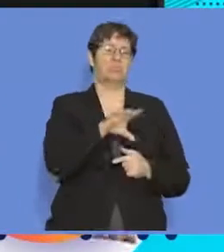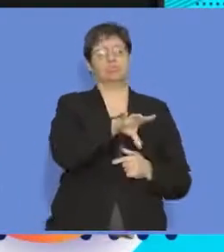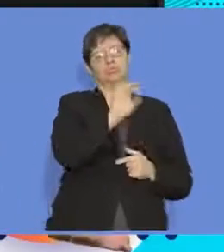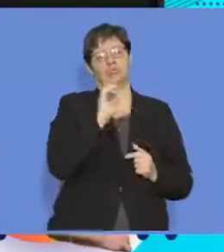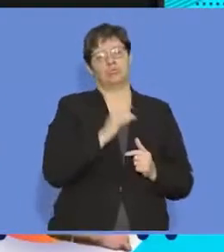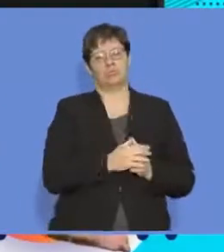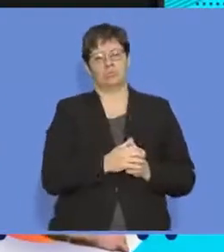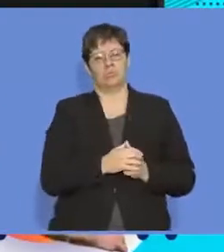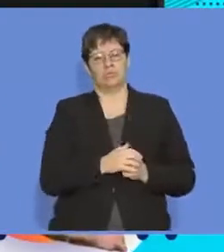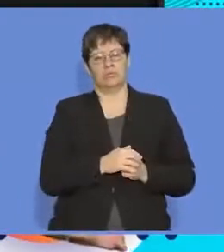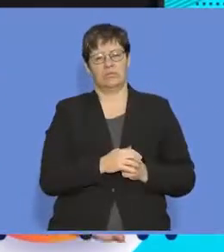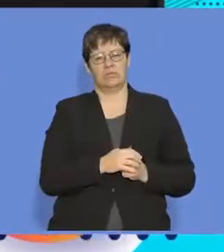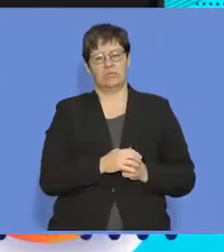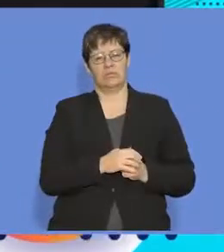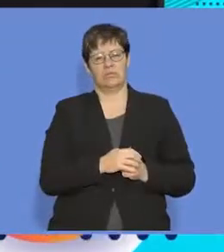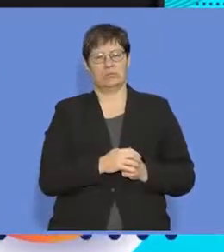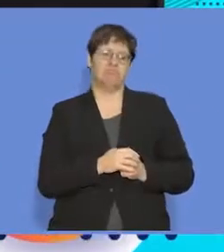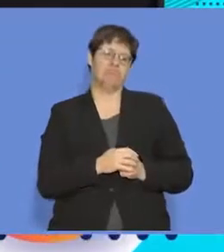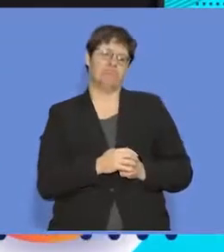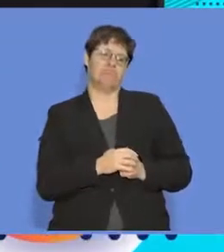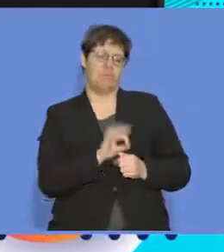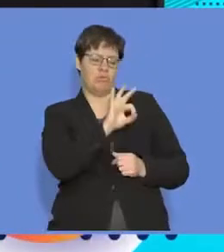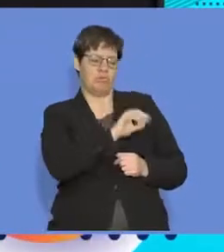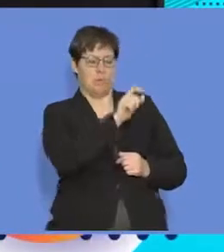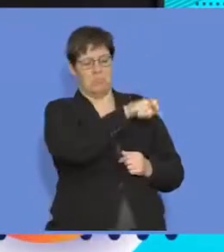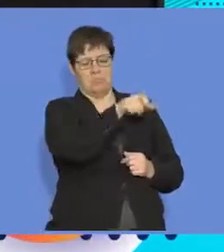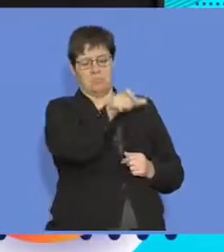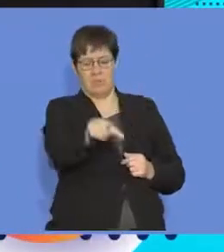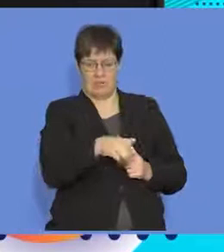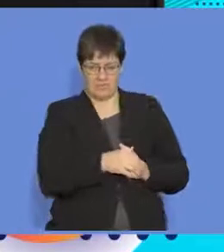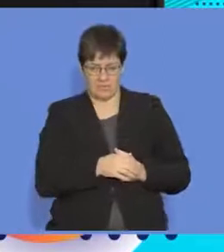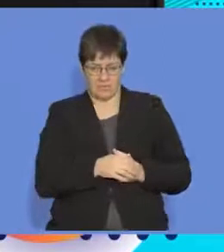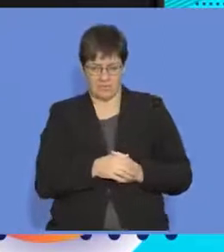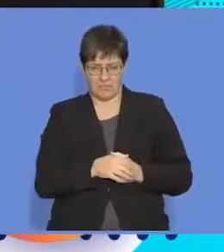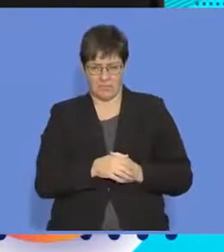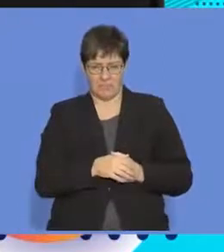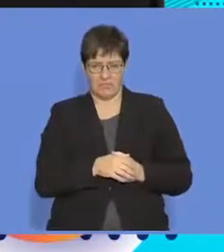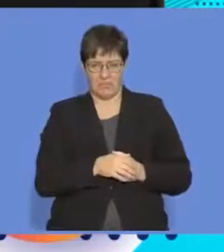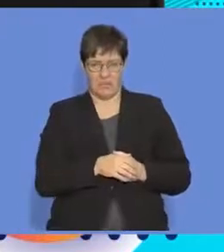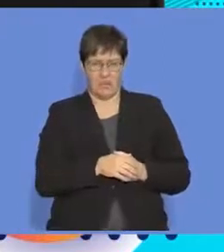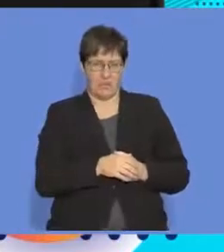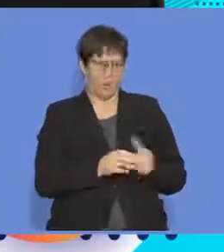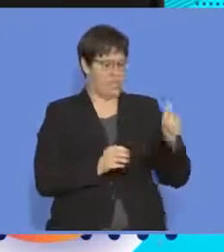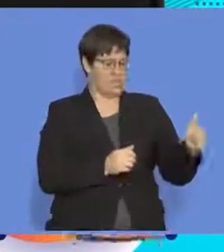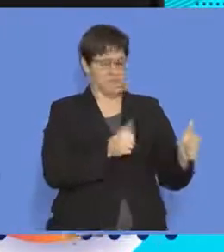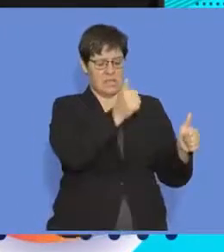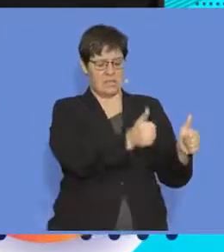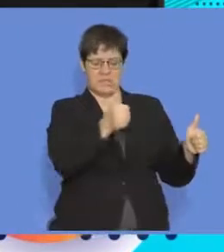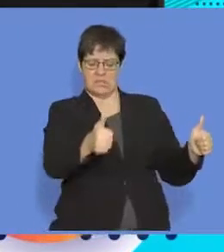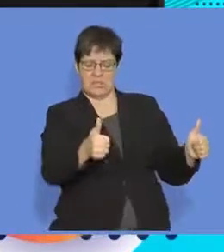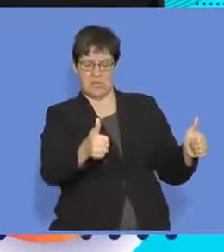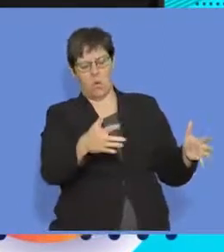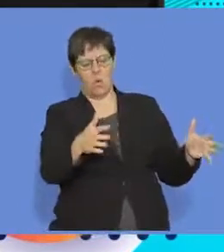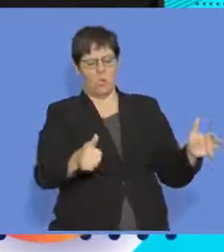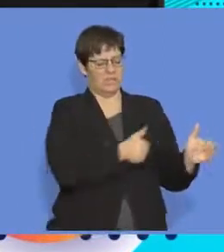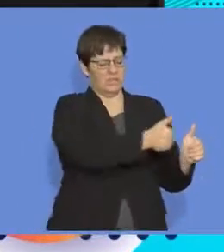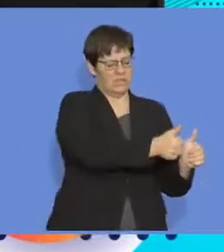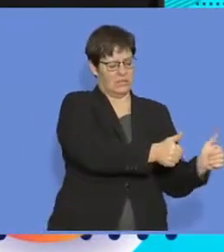chairs and I have 3 people and I have to arrange how they sit. That's kind of an